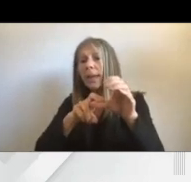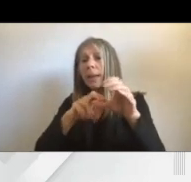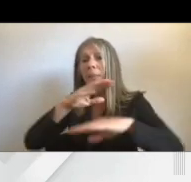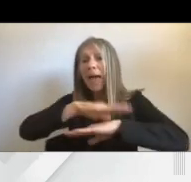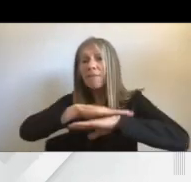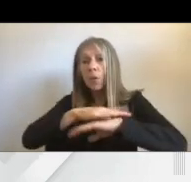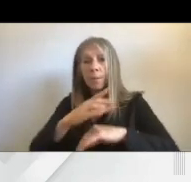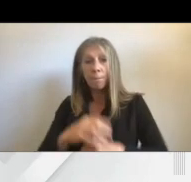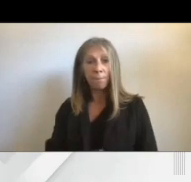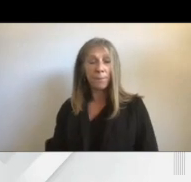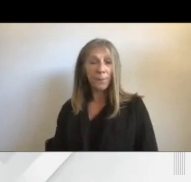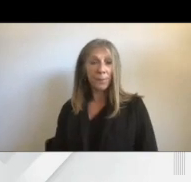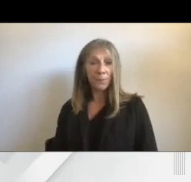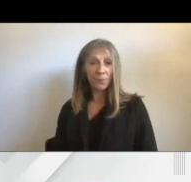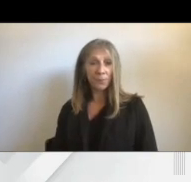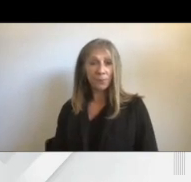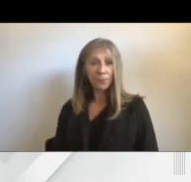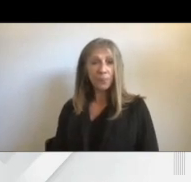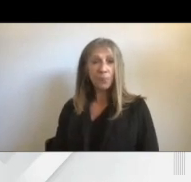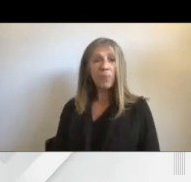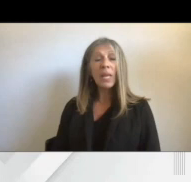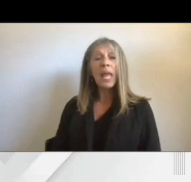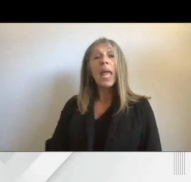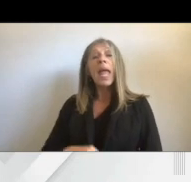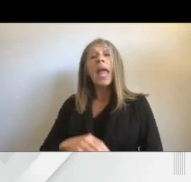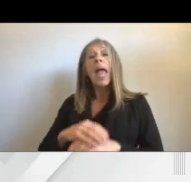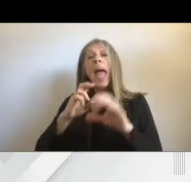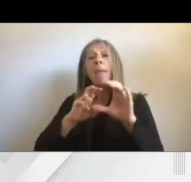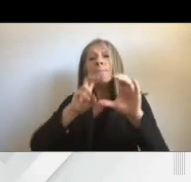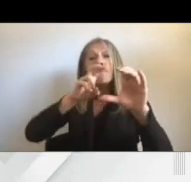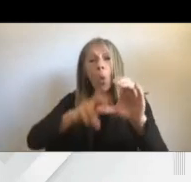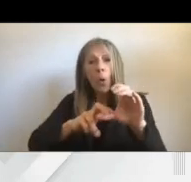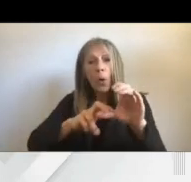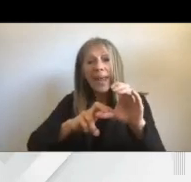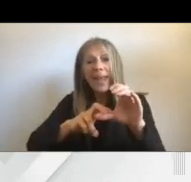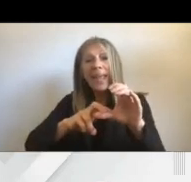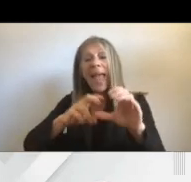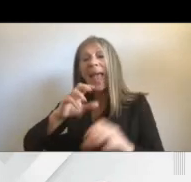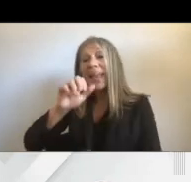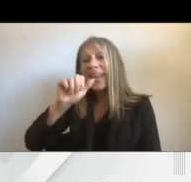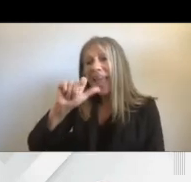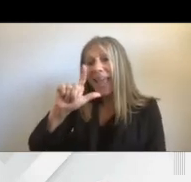warning surface aligns on both edges of the expansion joint.